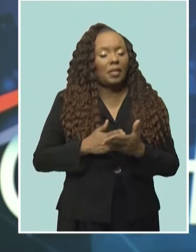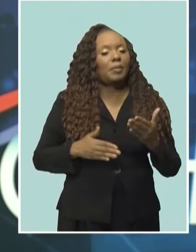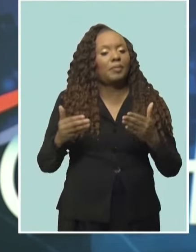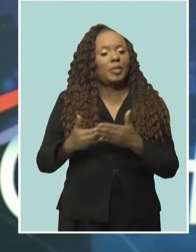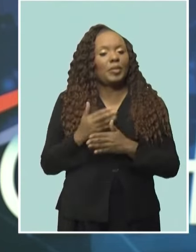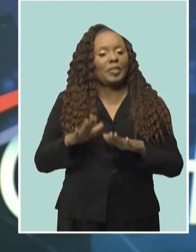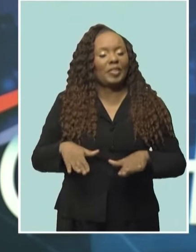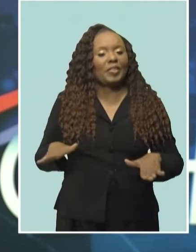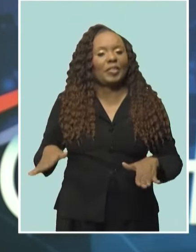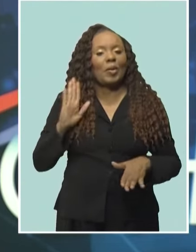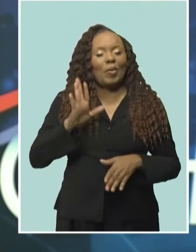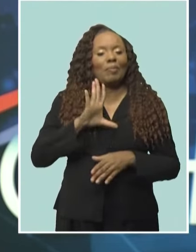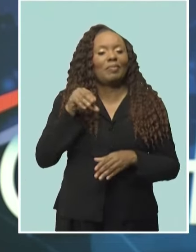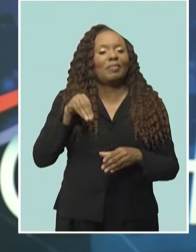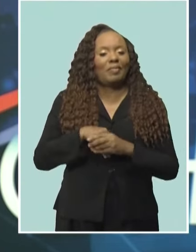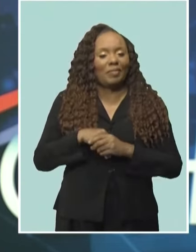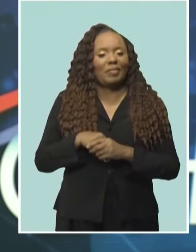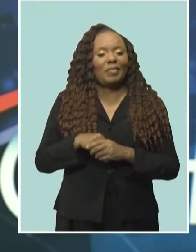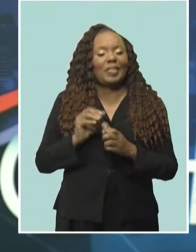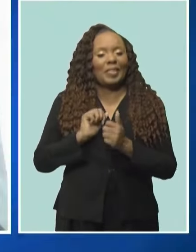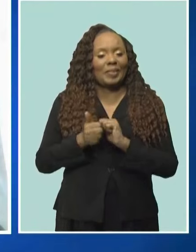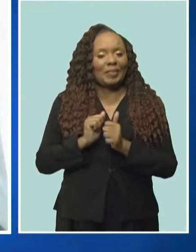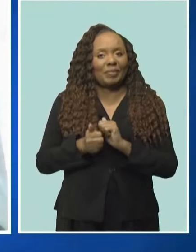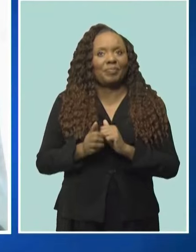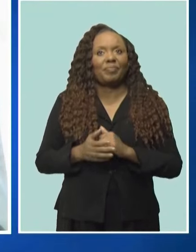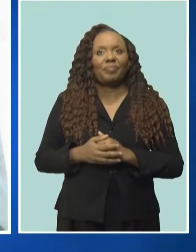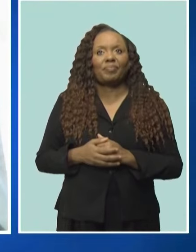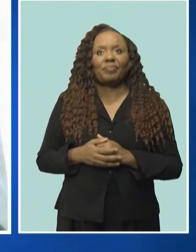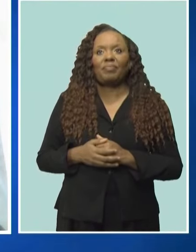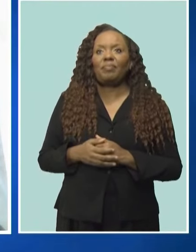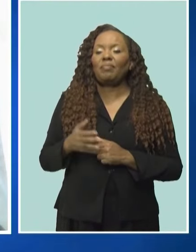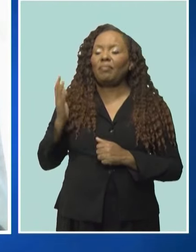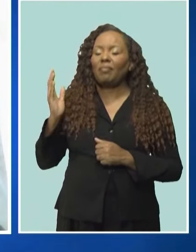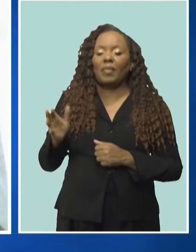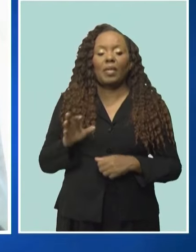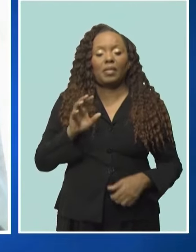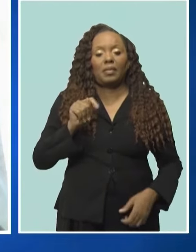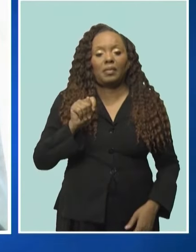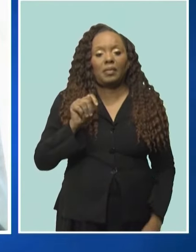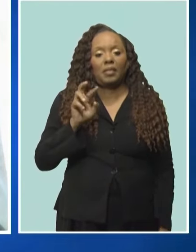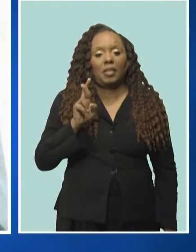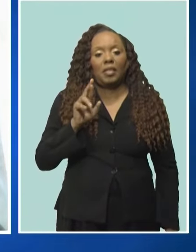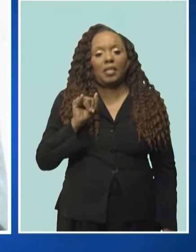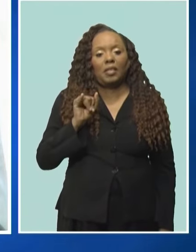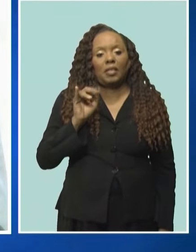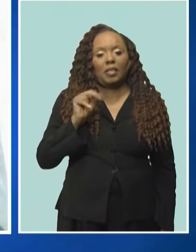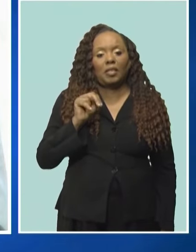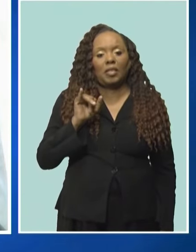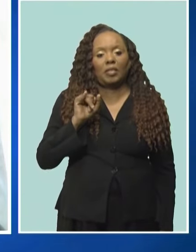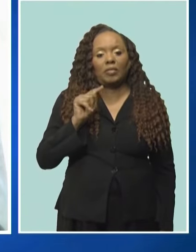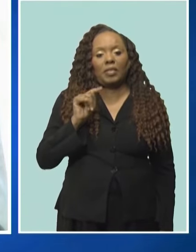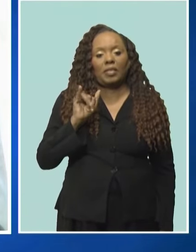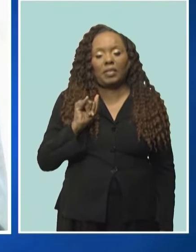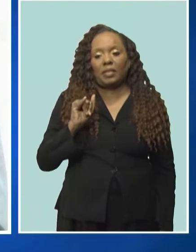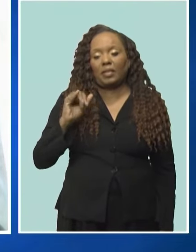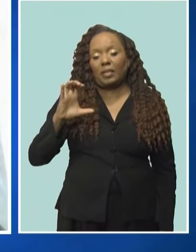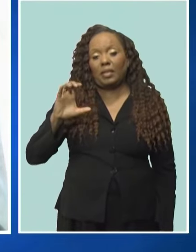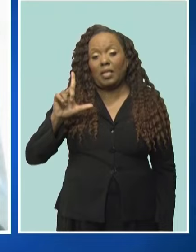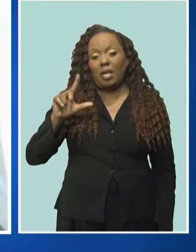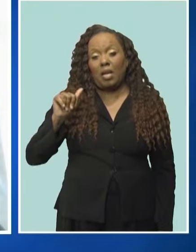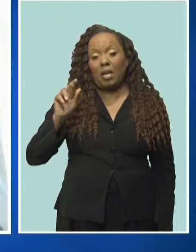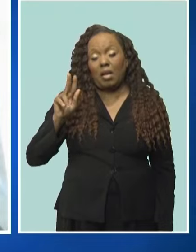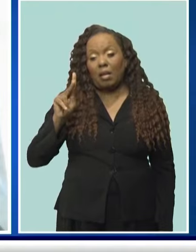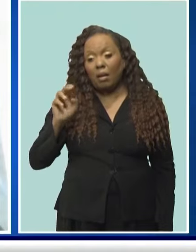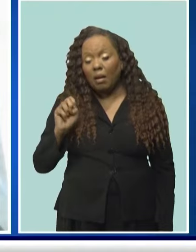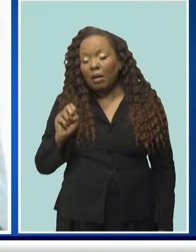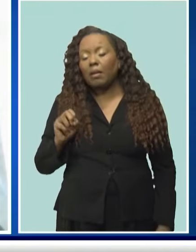includes some newcomers. There's Trinity Clark, who would have written her own song, No Joke. Then we